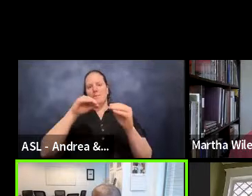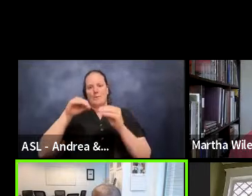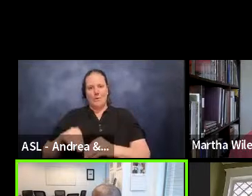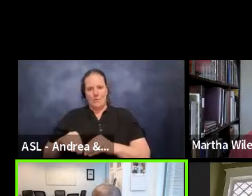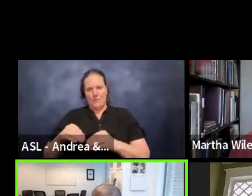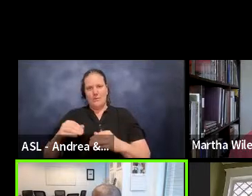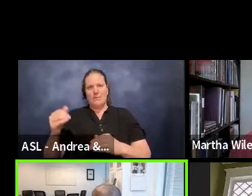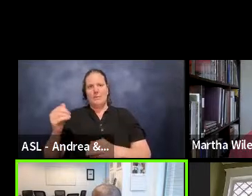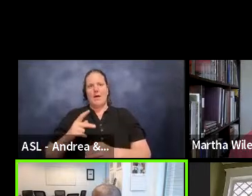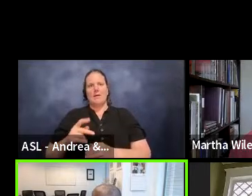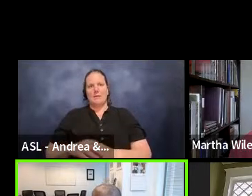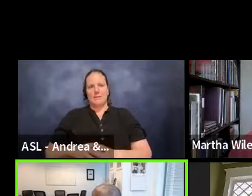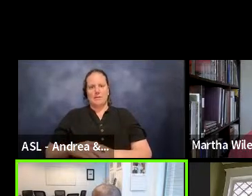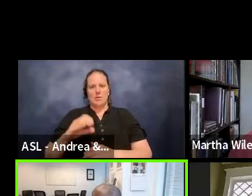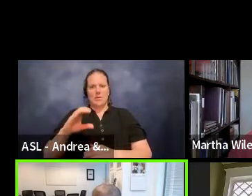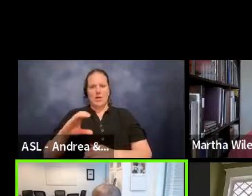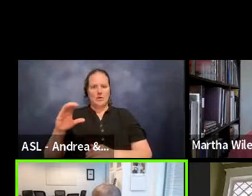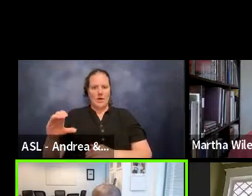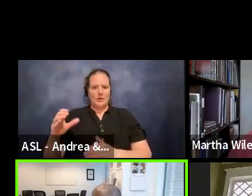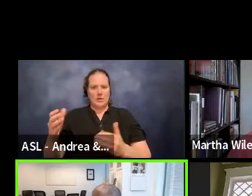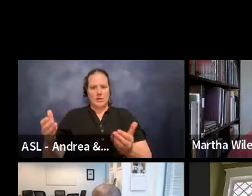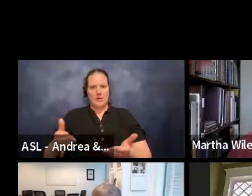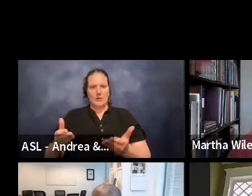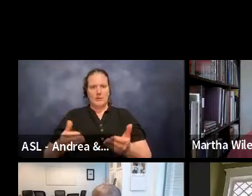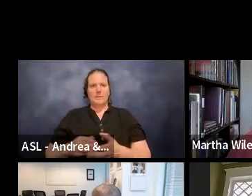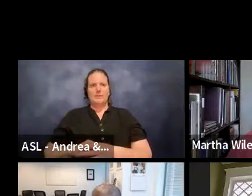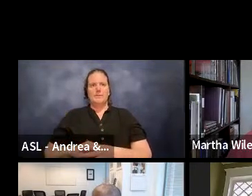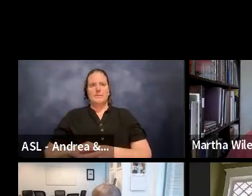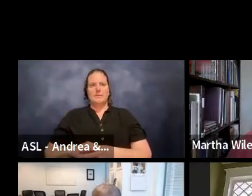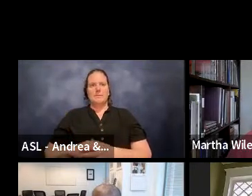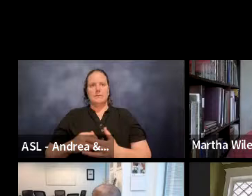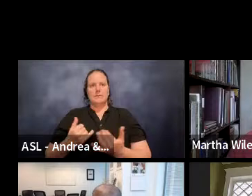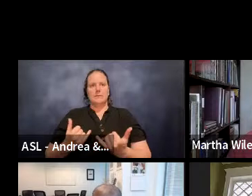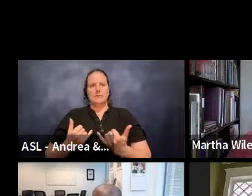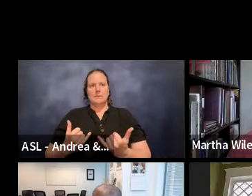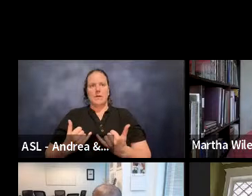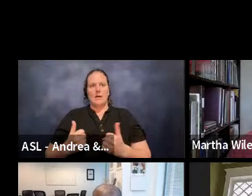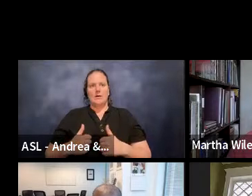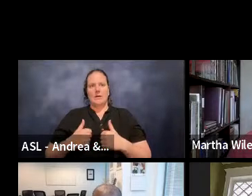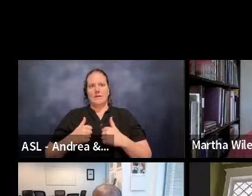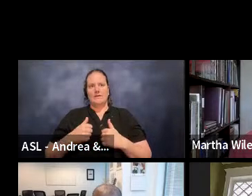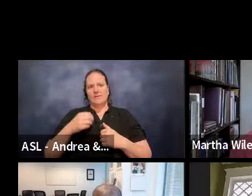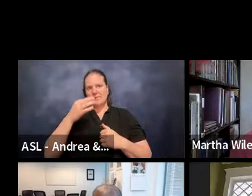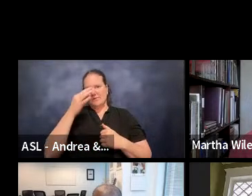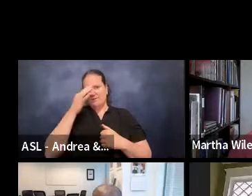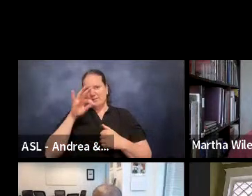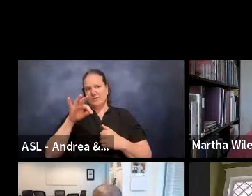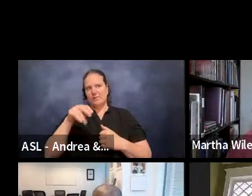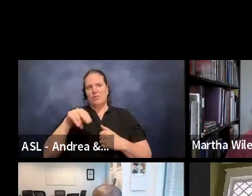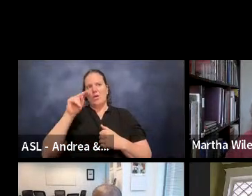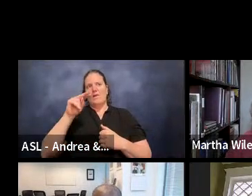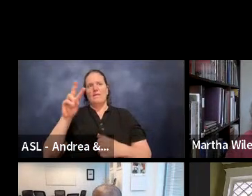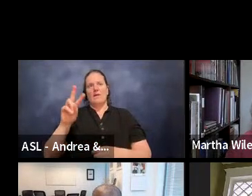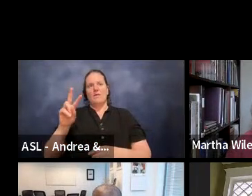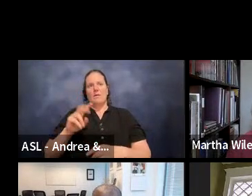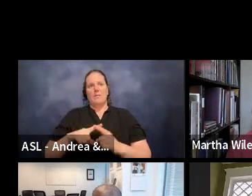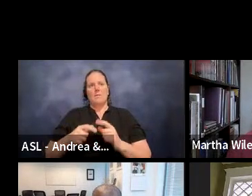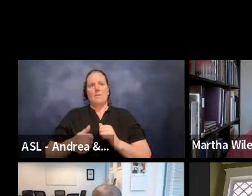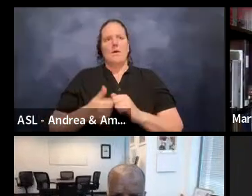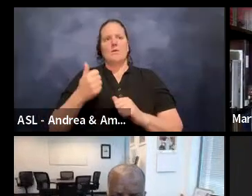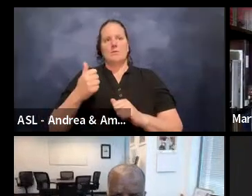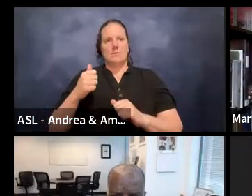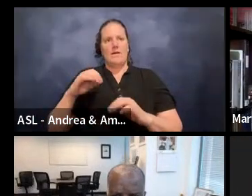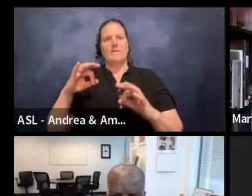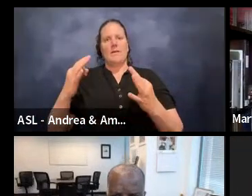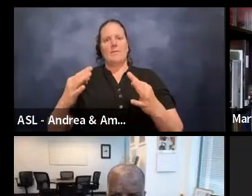to Clark County here, where I currently live, just north of Vancouver. But I still do have most of my family on the Portland